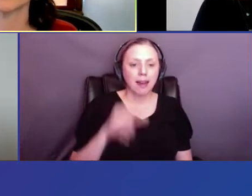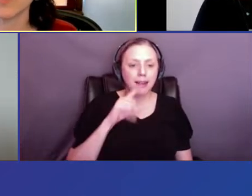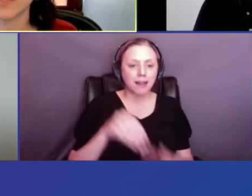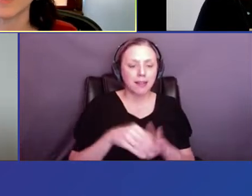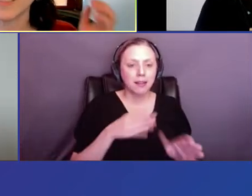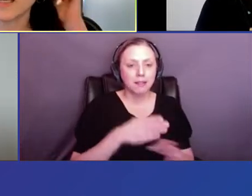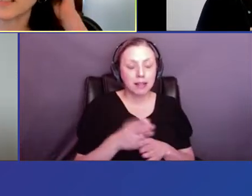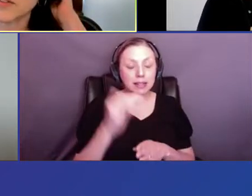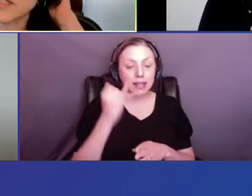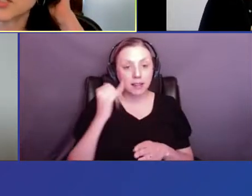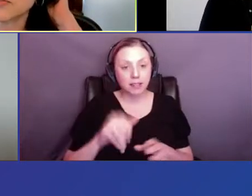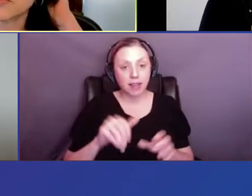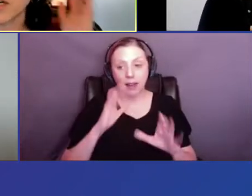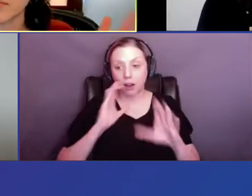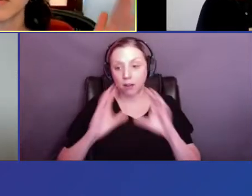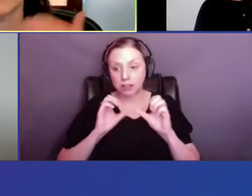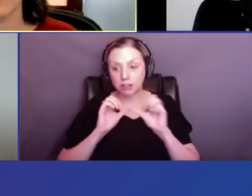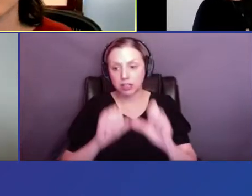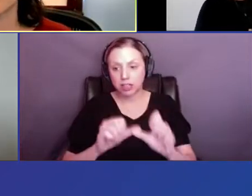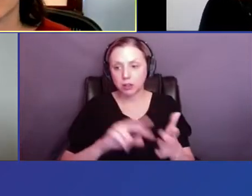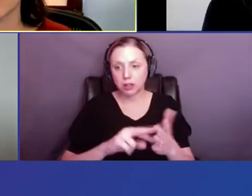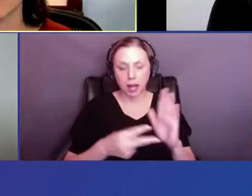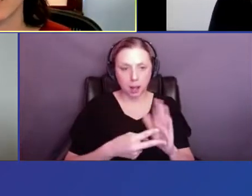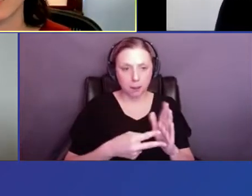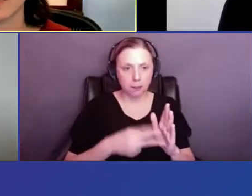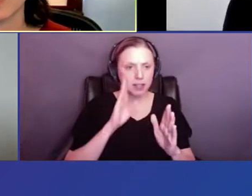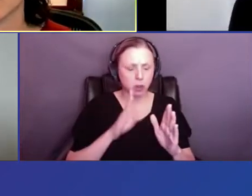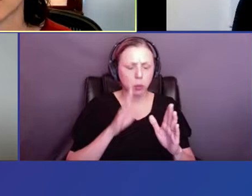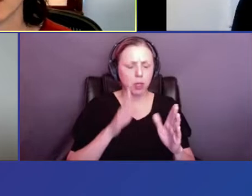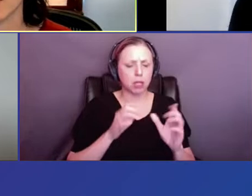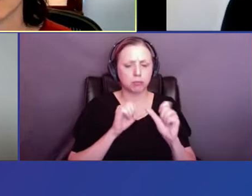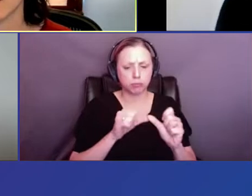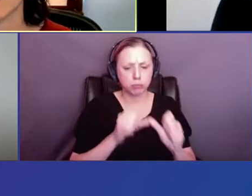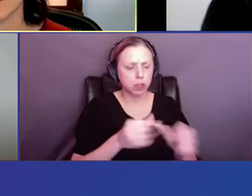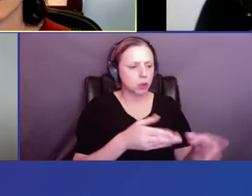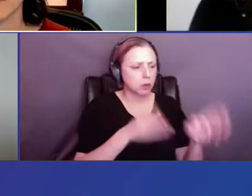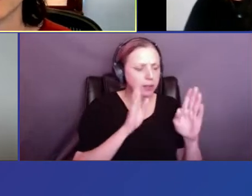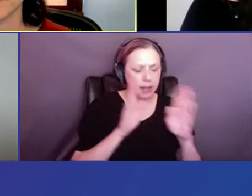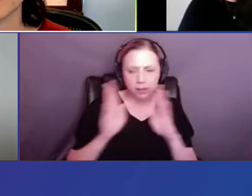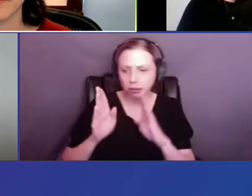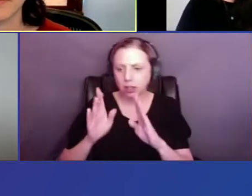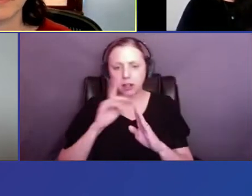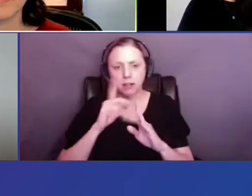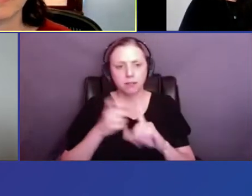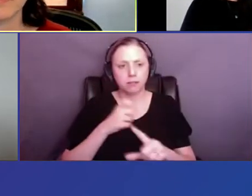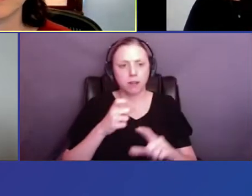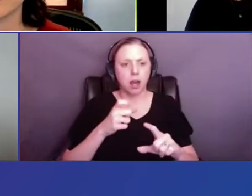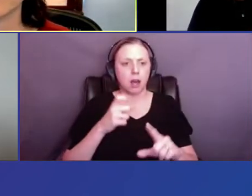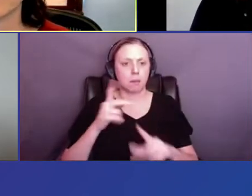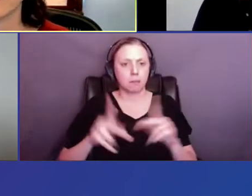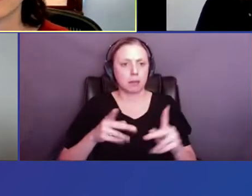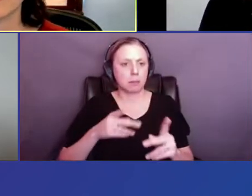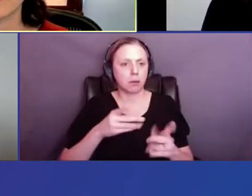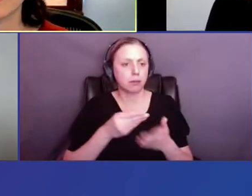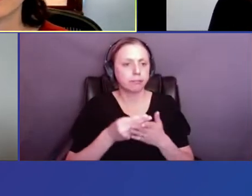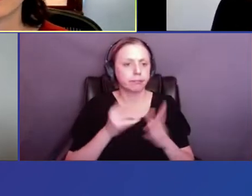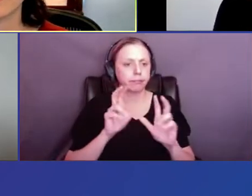will continue to get that kind of attention from funders and communities and audiences.